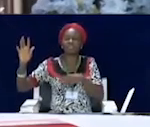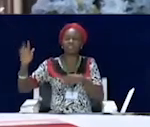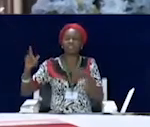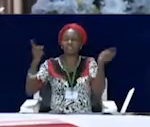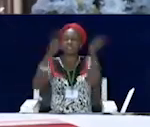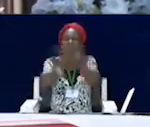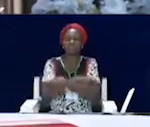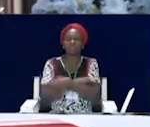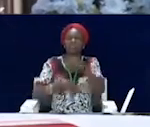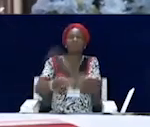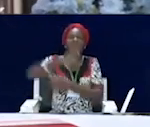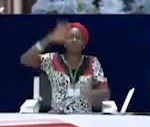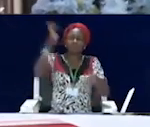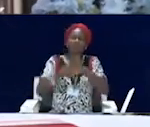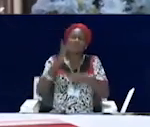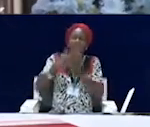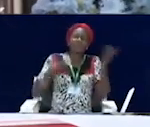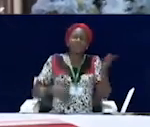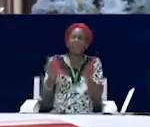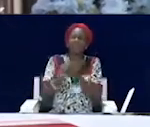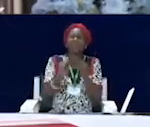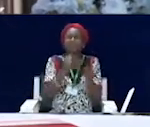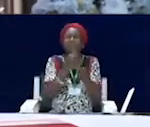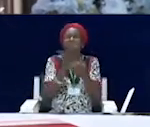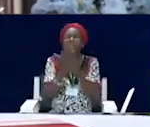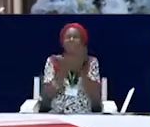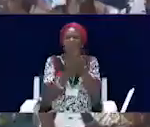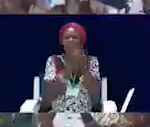Today, God will touch somebody with the hand of love.